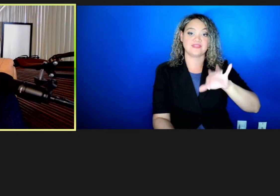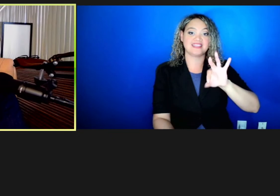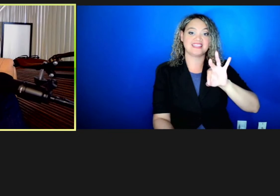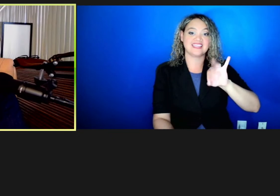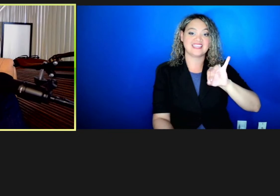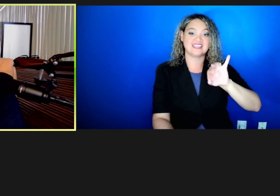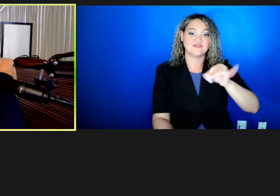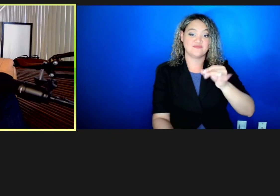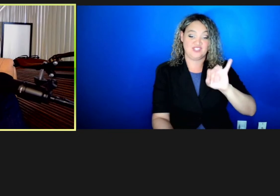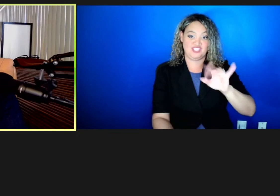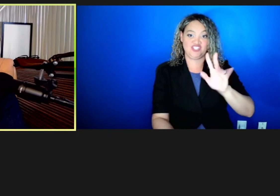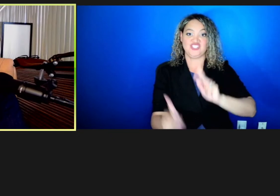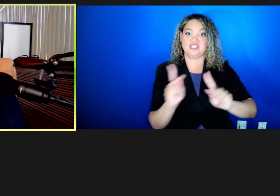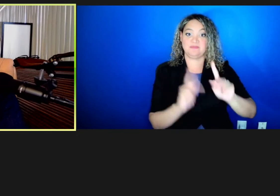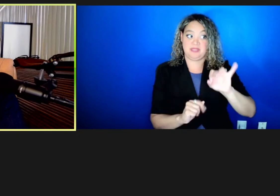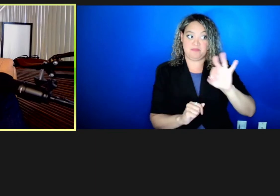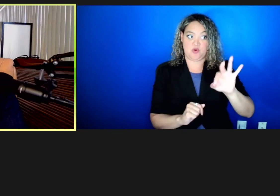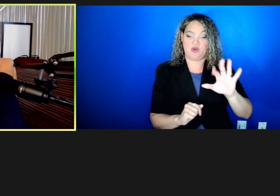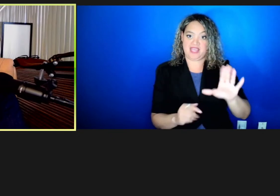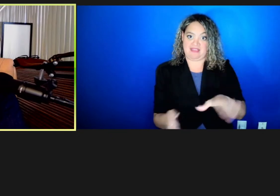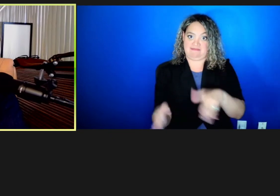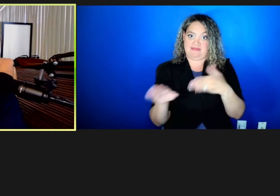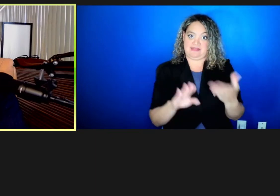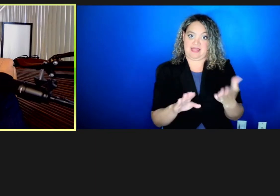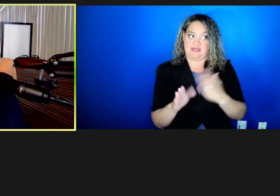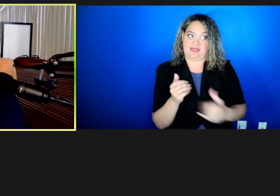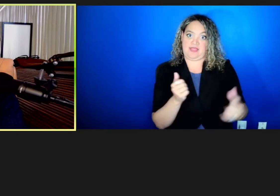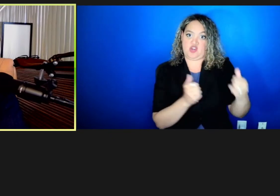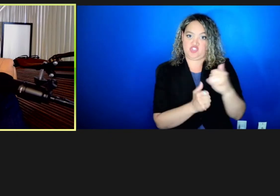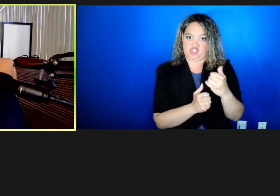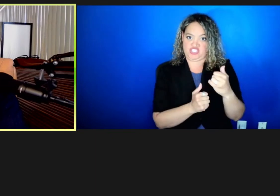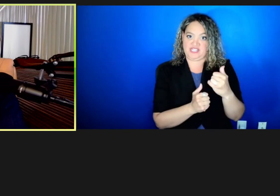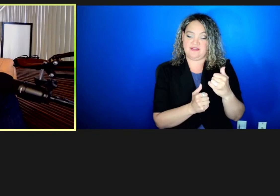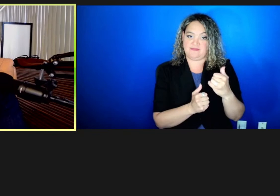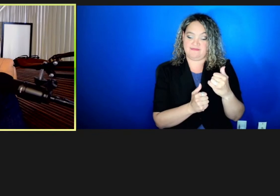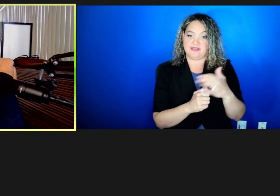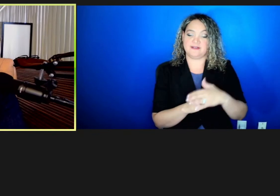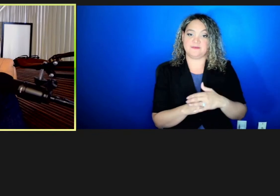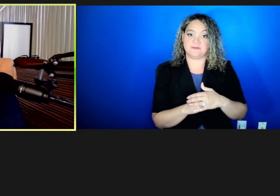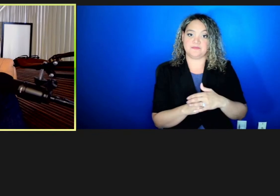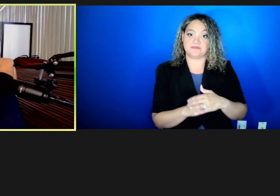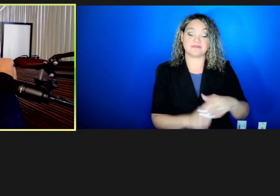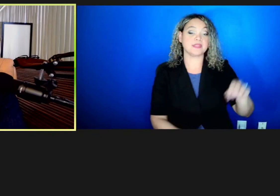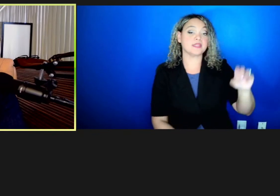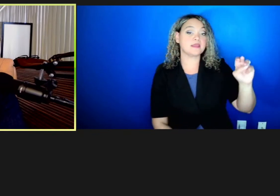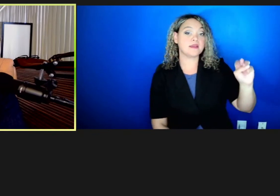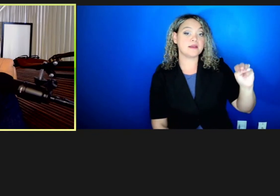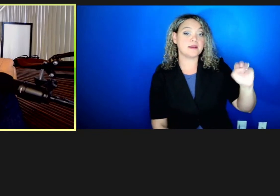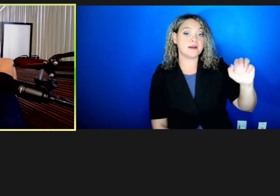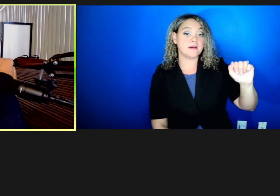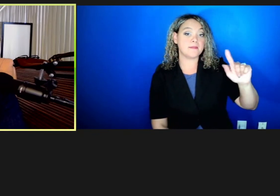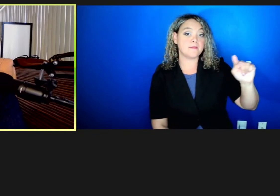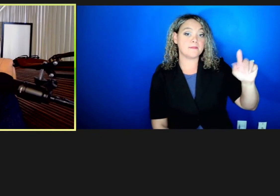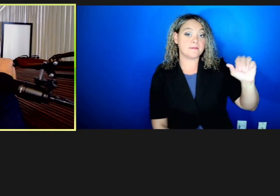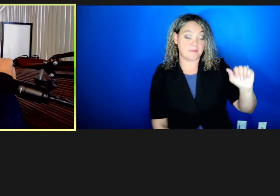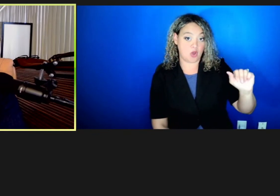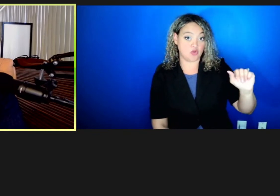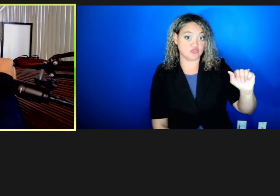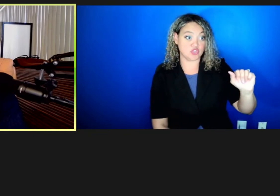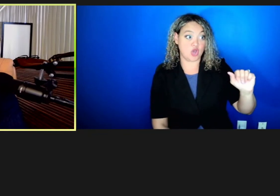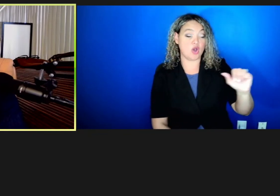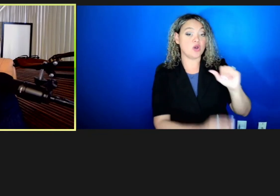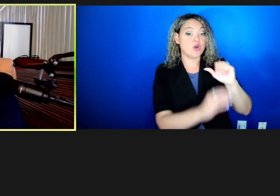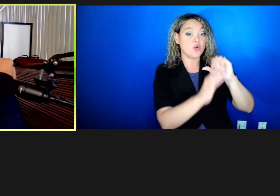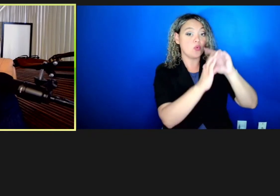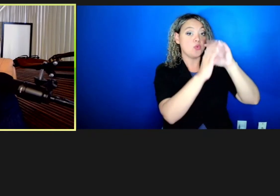is blown as the body is carried on the ritual path. In Malta, historically, the conch is blown